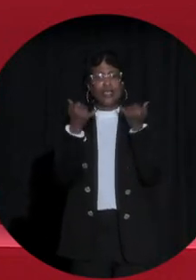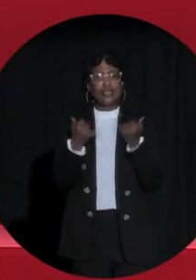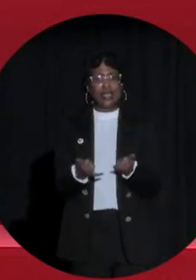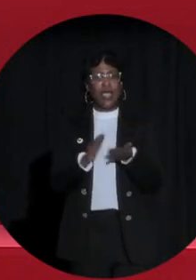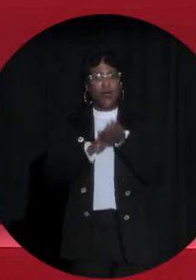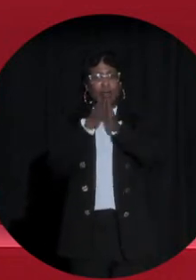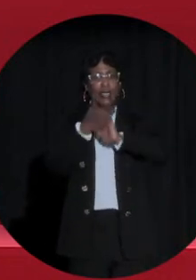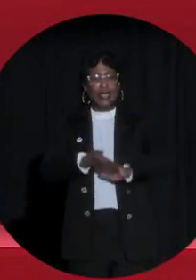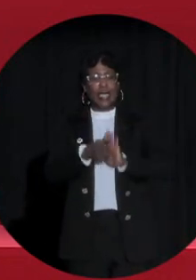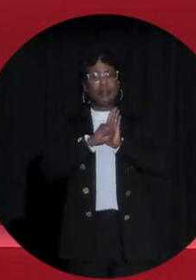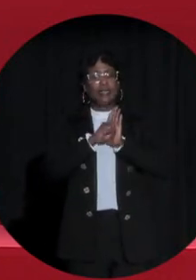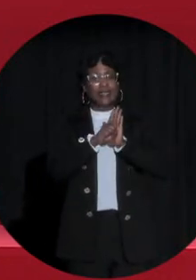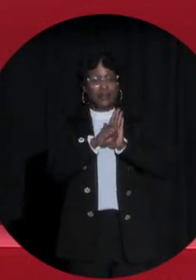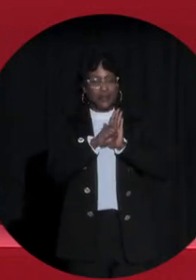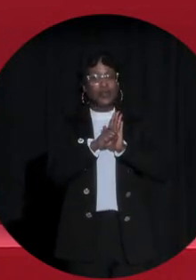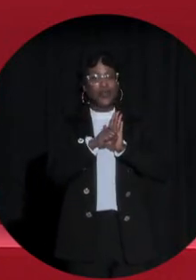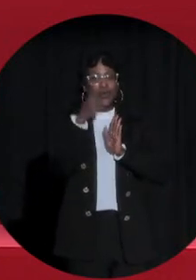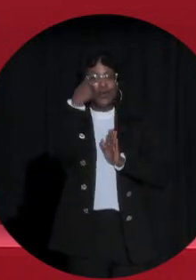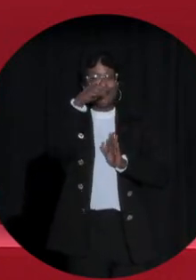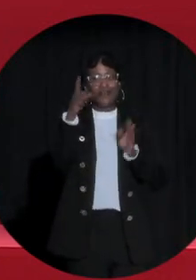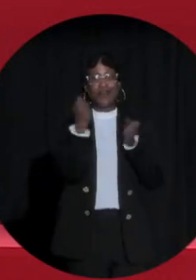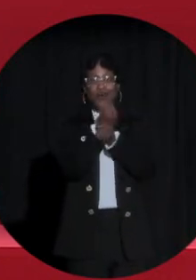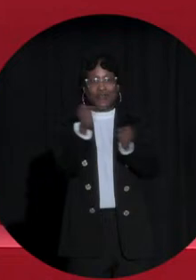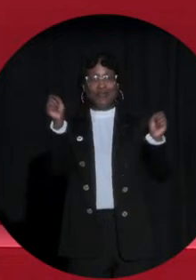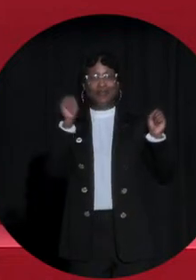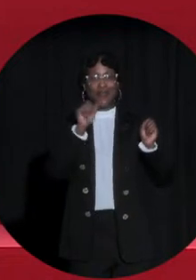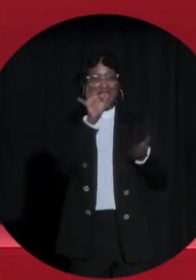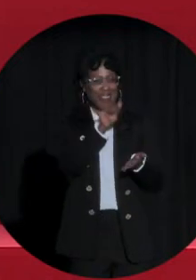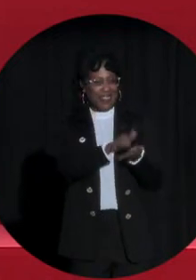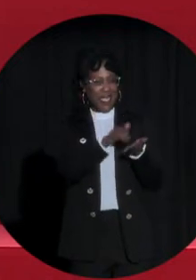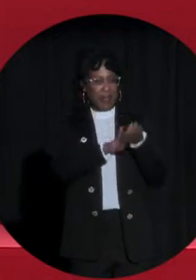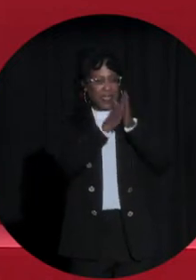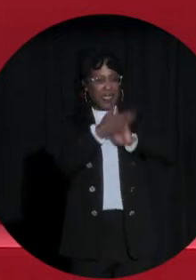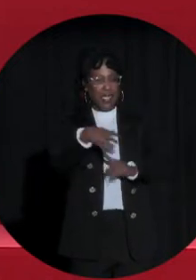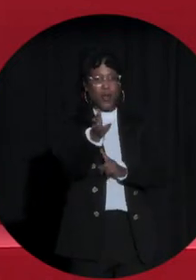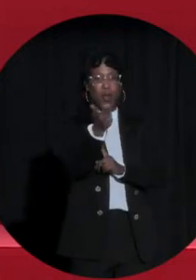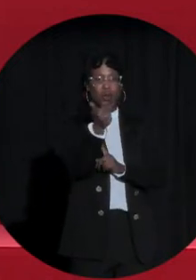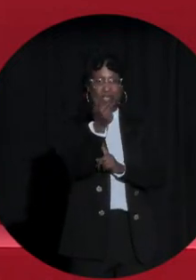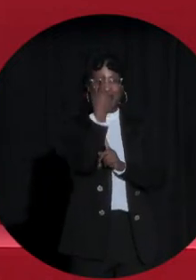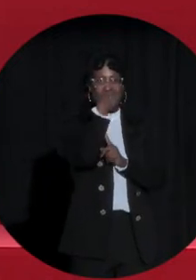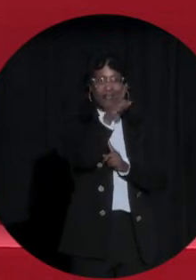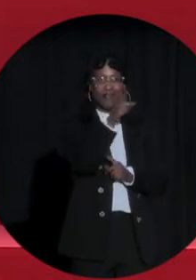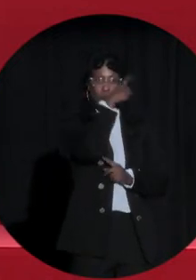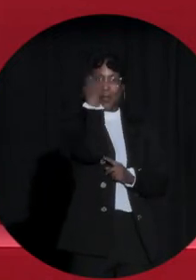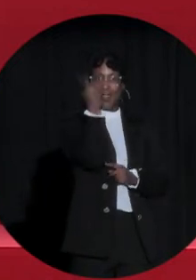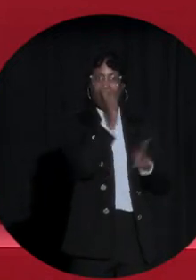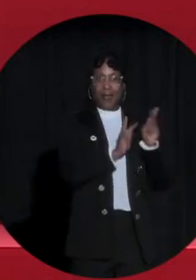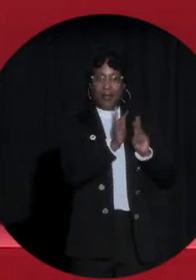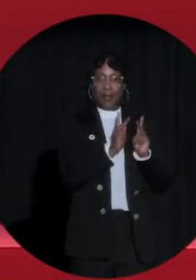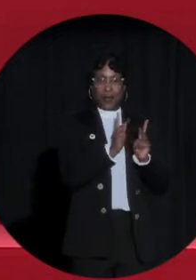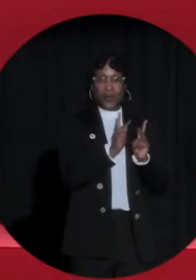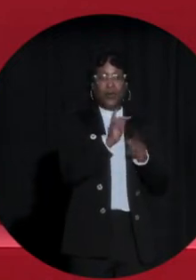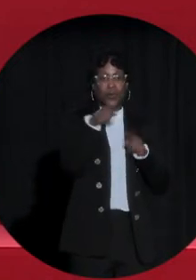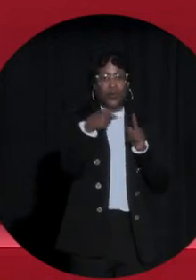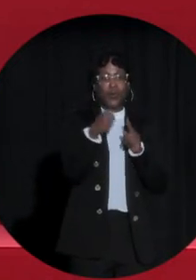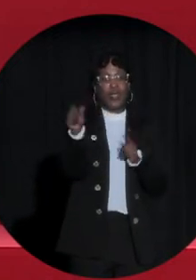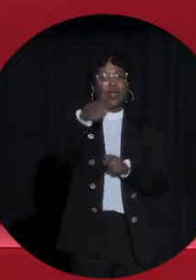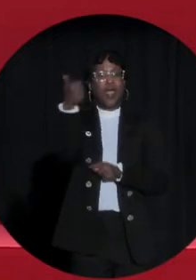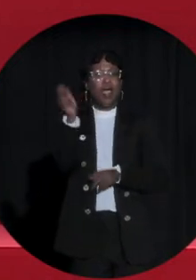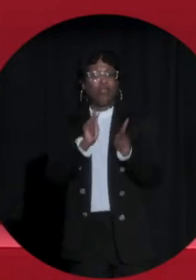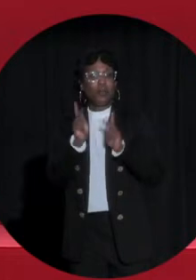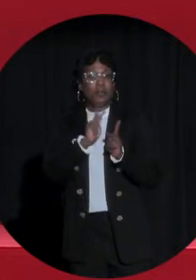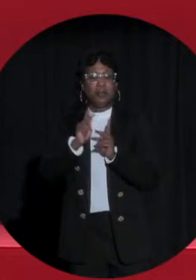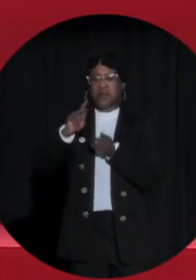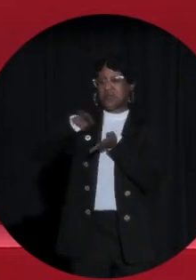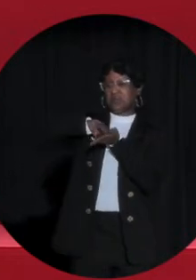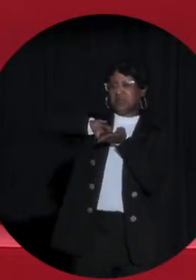It served as a hotel for black customers when other places turned them away. Intellectuals imagining a brighter future for